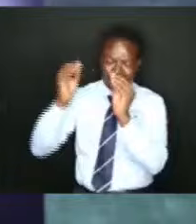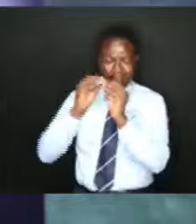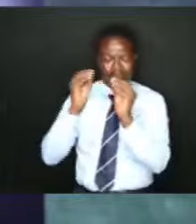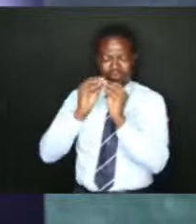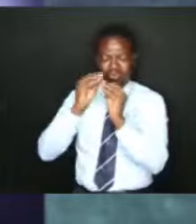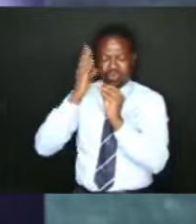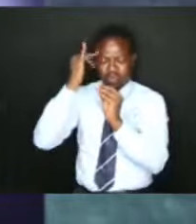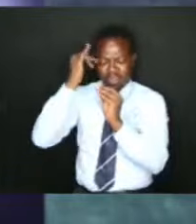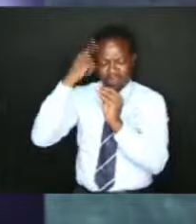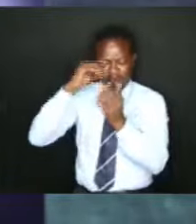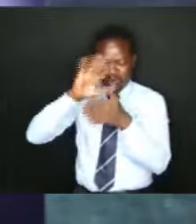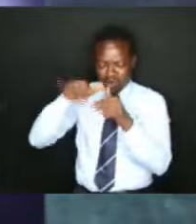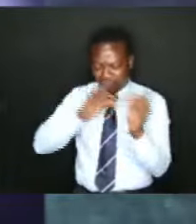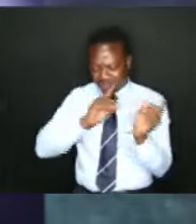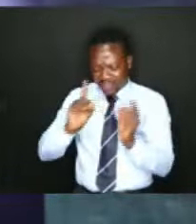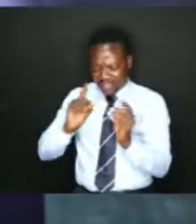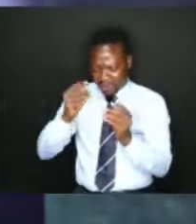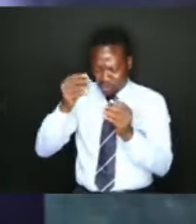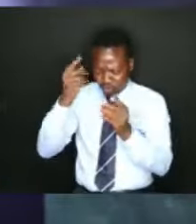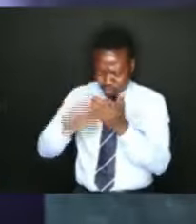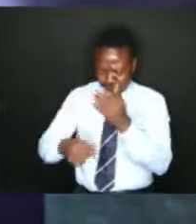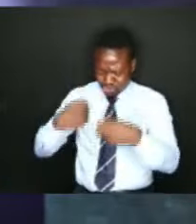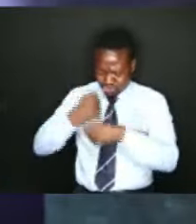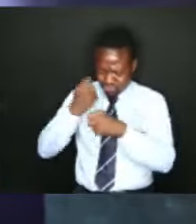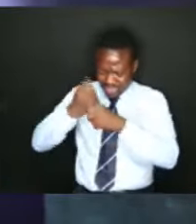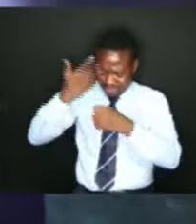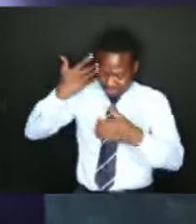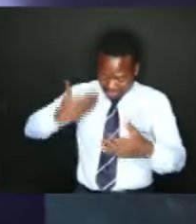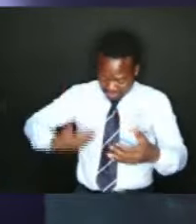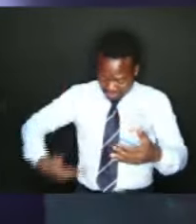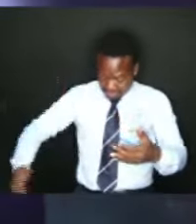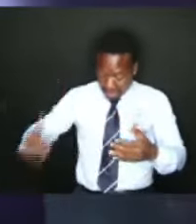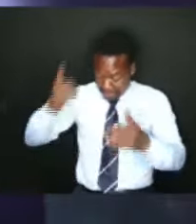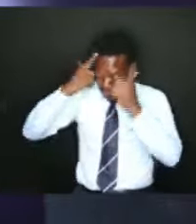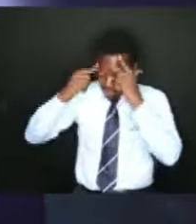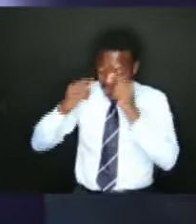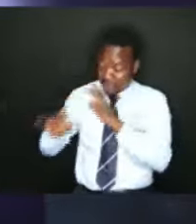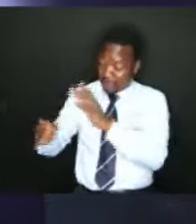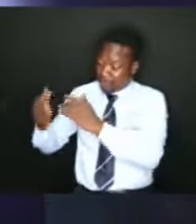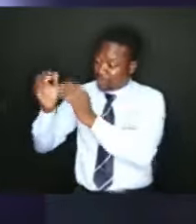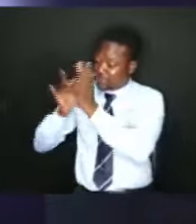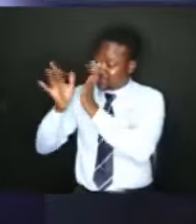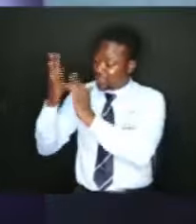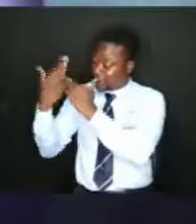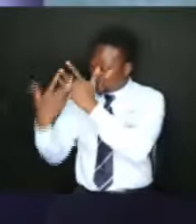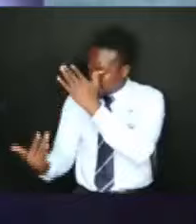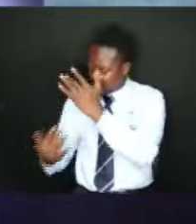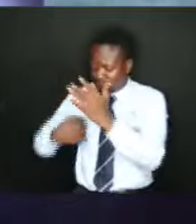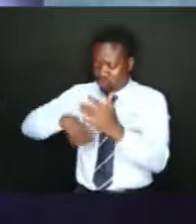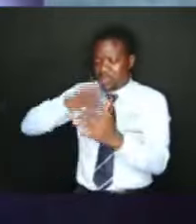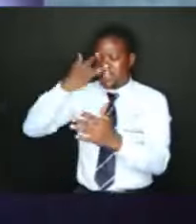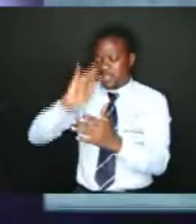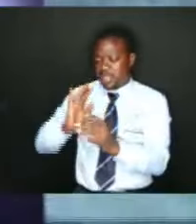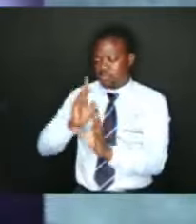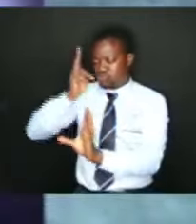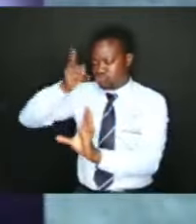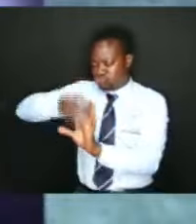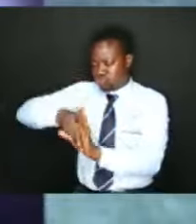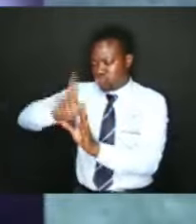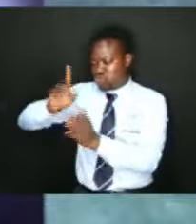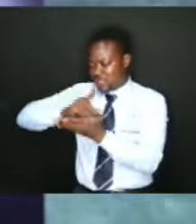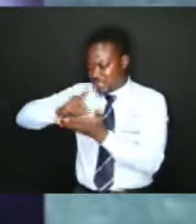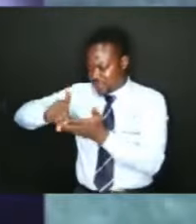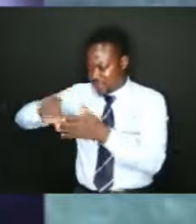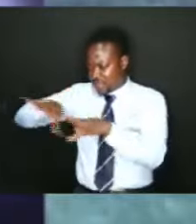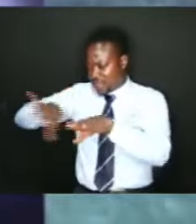and whom you have made us. Because of the blood, we now have access to partake in your divine nature, and